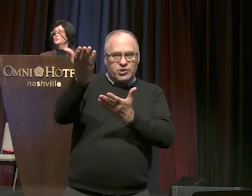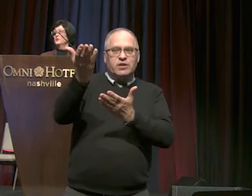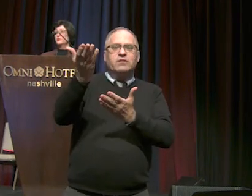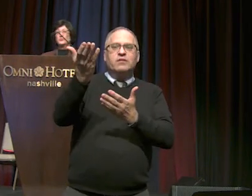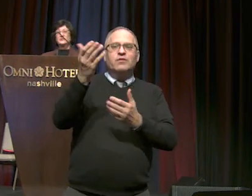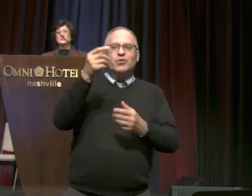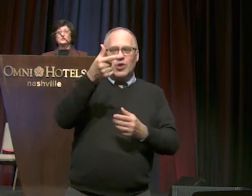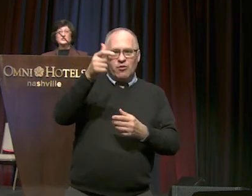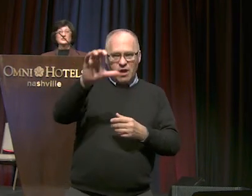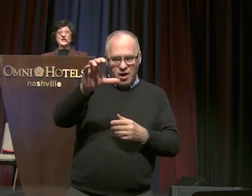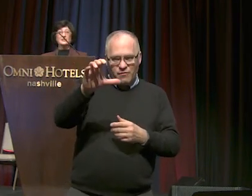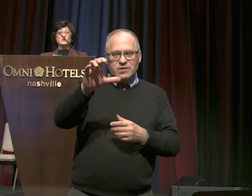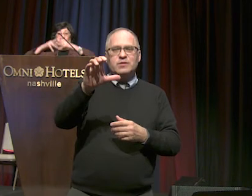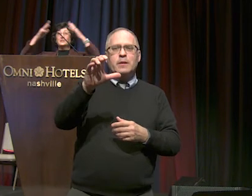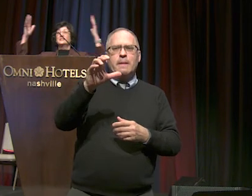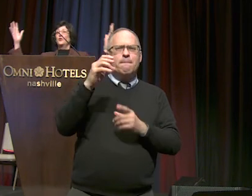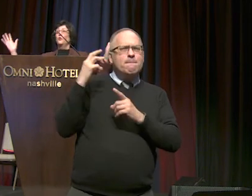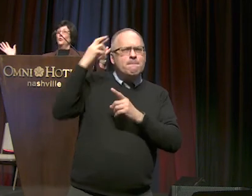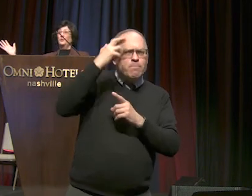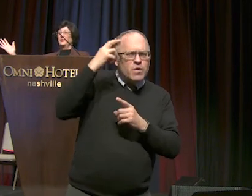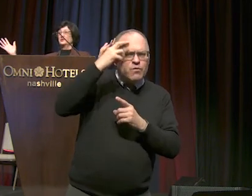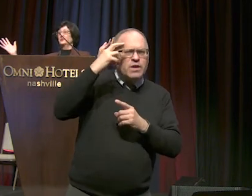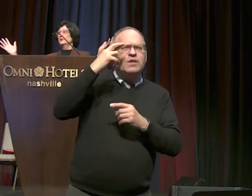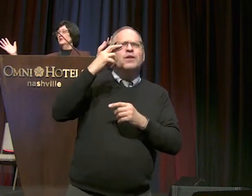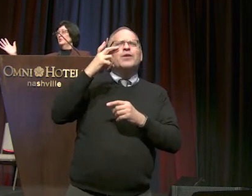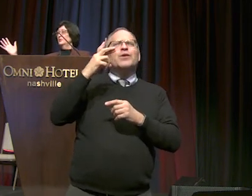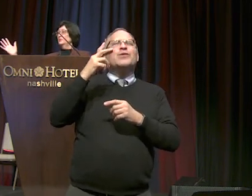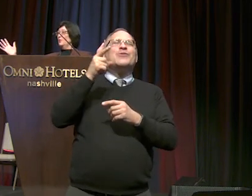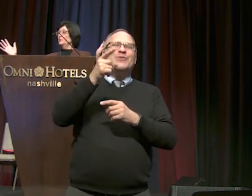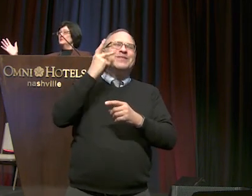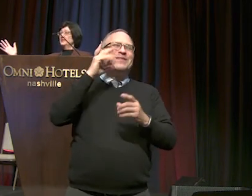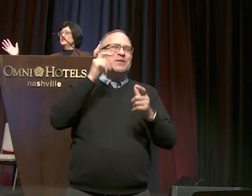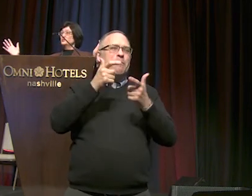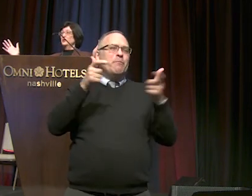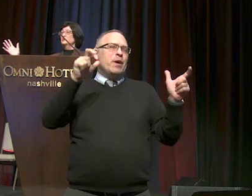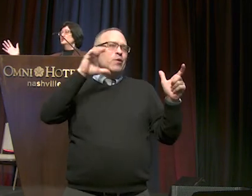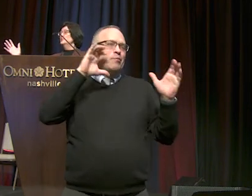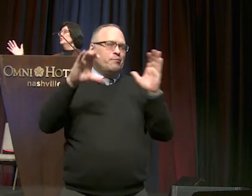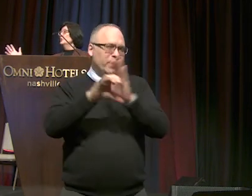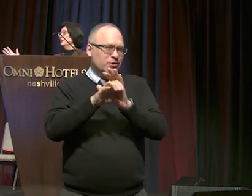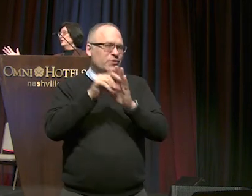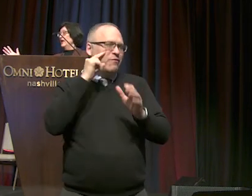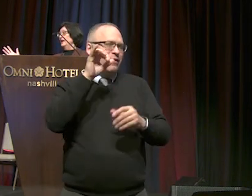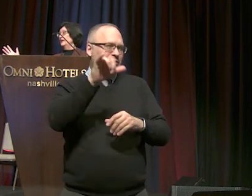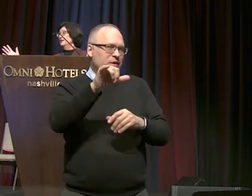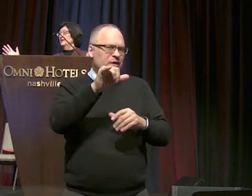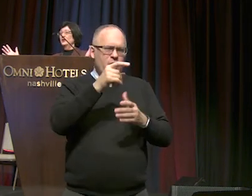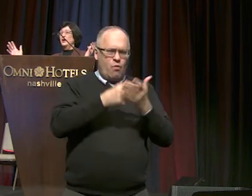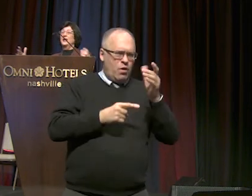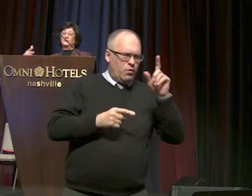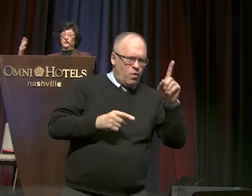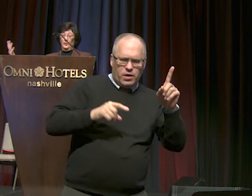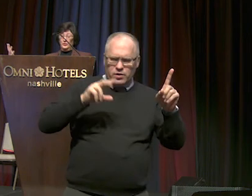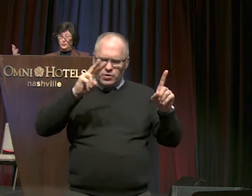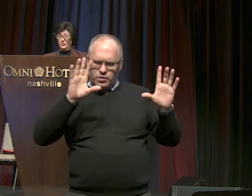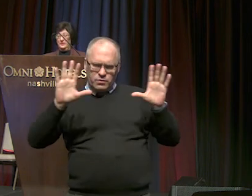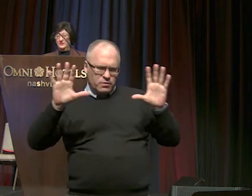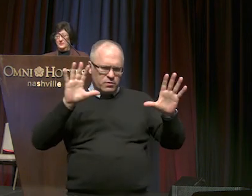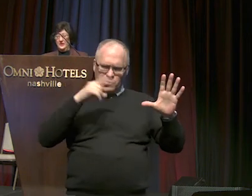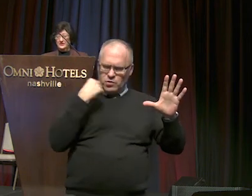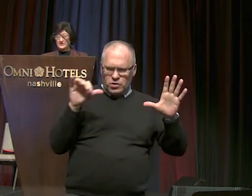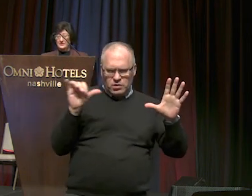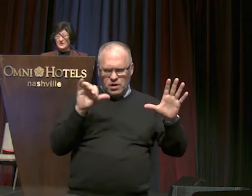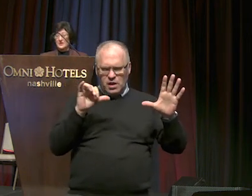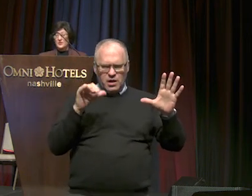conference. One of the reasons we did that is so you could see the whole picture. What do both stages 1 and 2 look like, and not have to wonder what